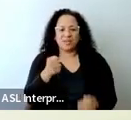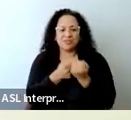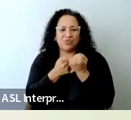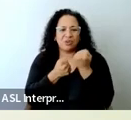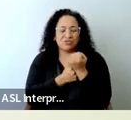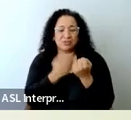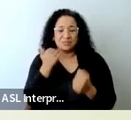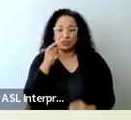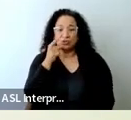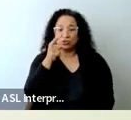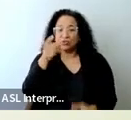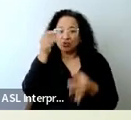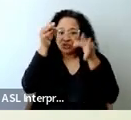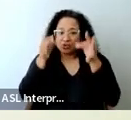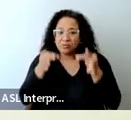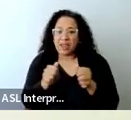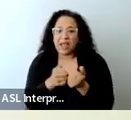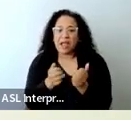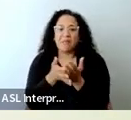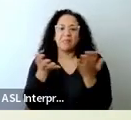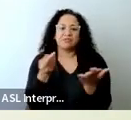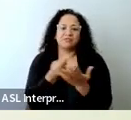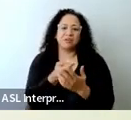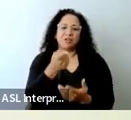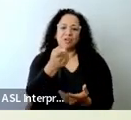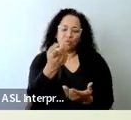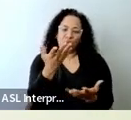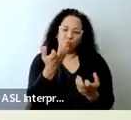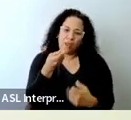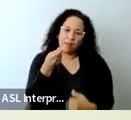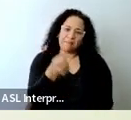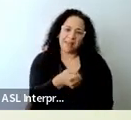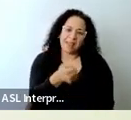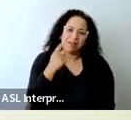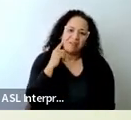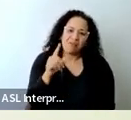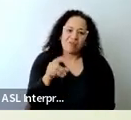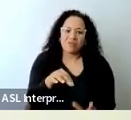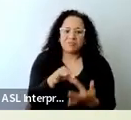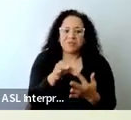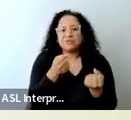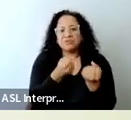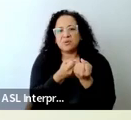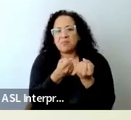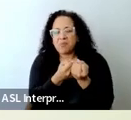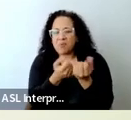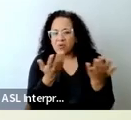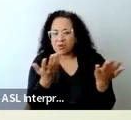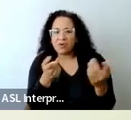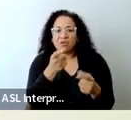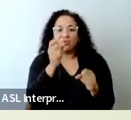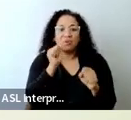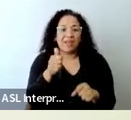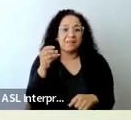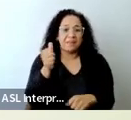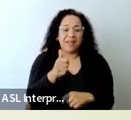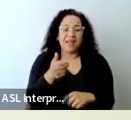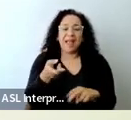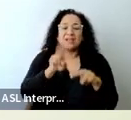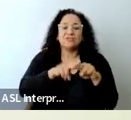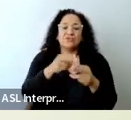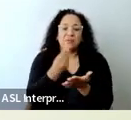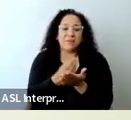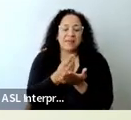you determine how much money you want to pay for a particular support. You can pay extra